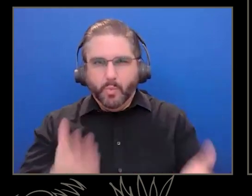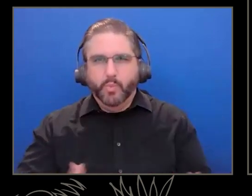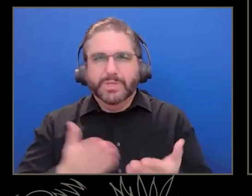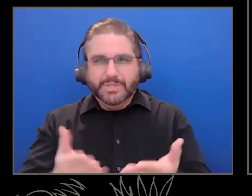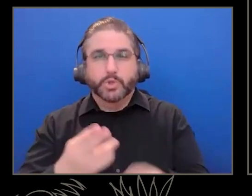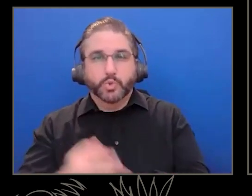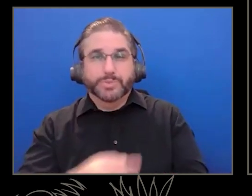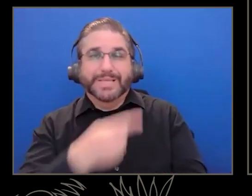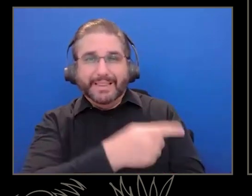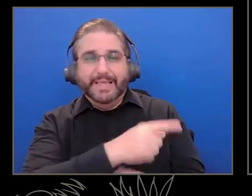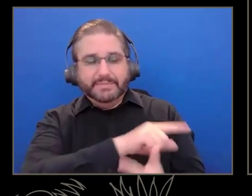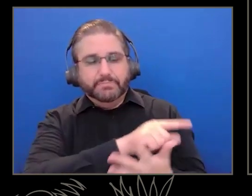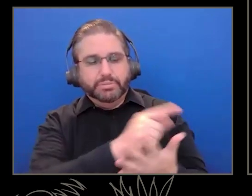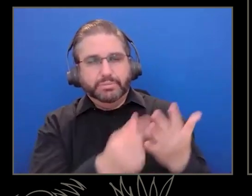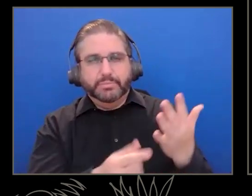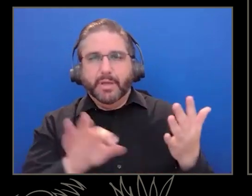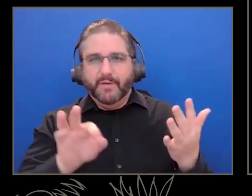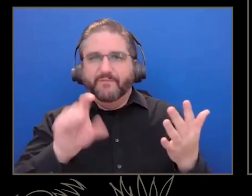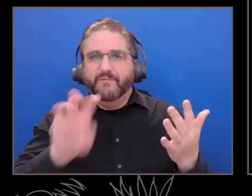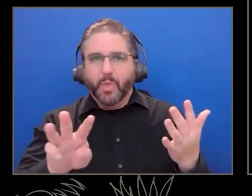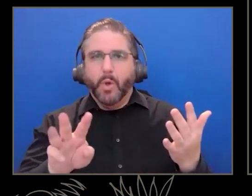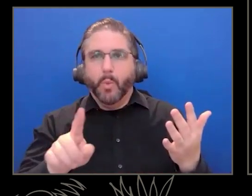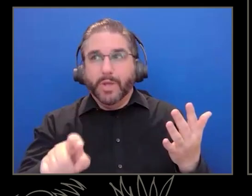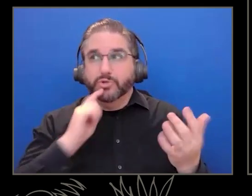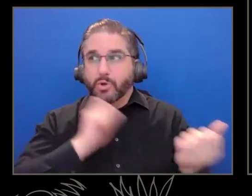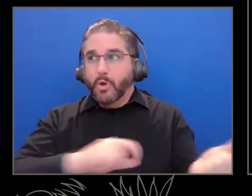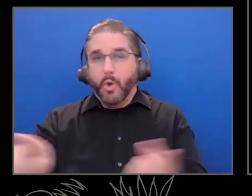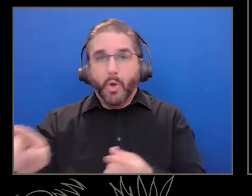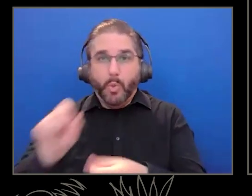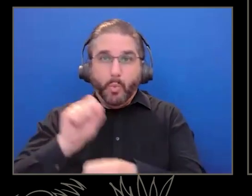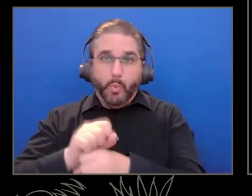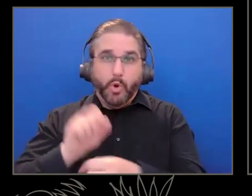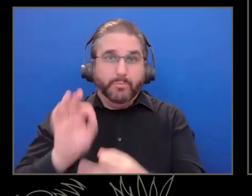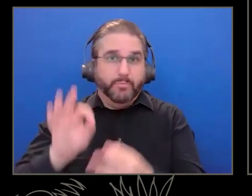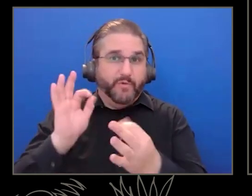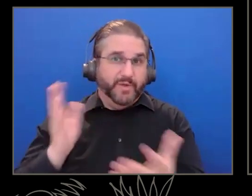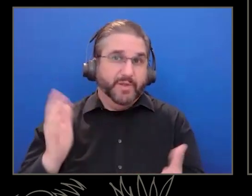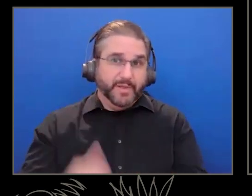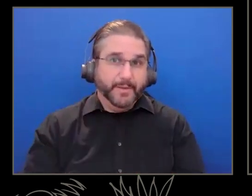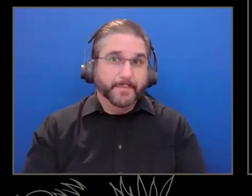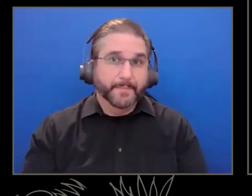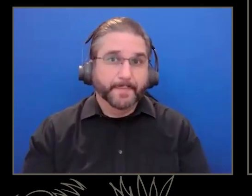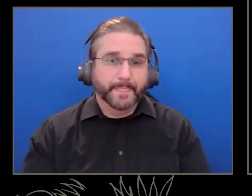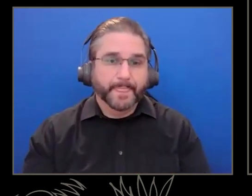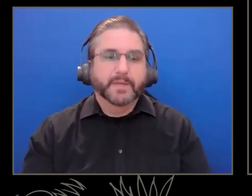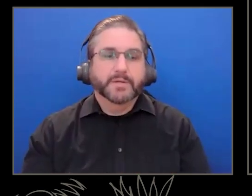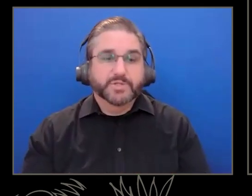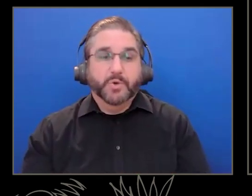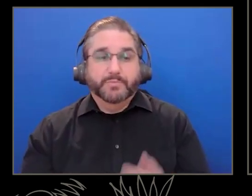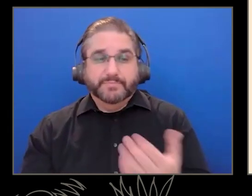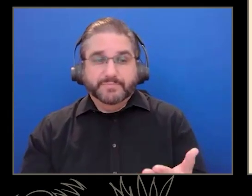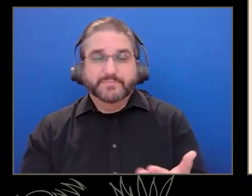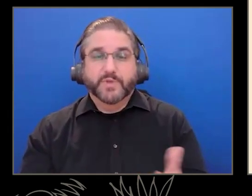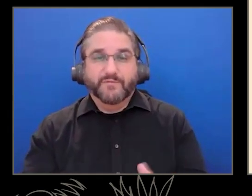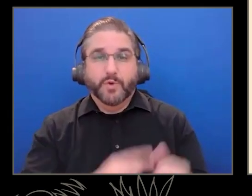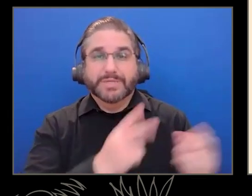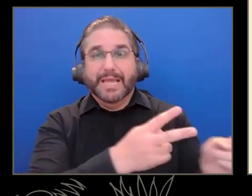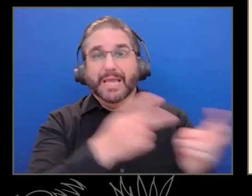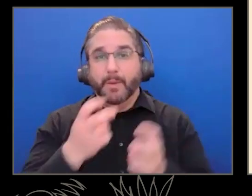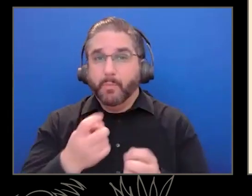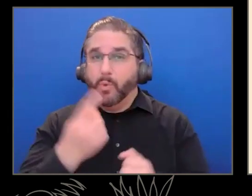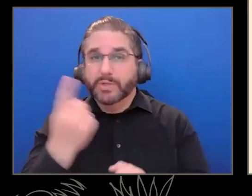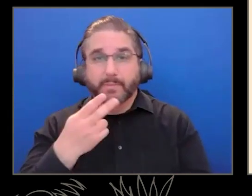flow, and it should all work, hopefully. So in this case, you need to import one component that's called